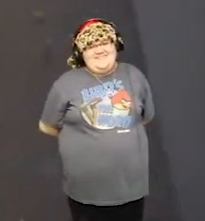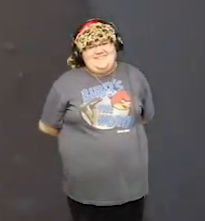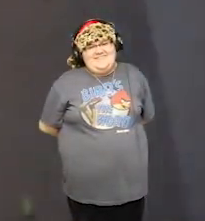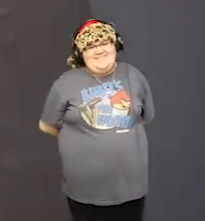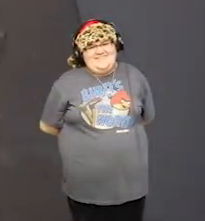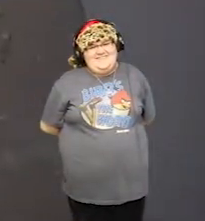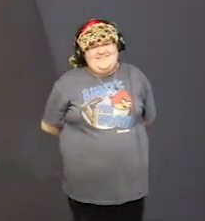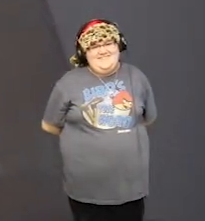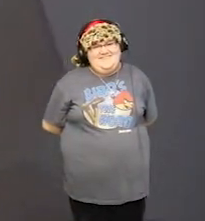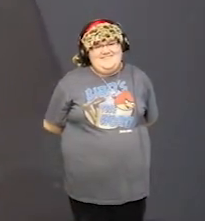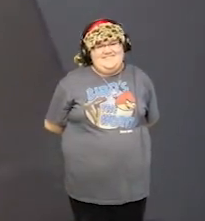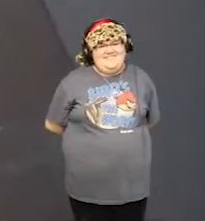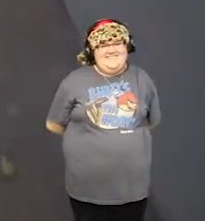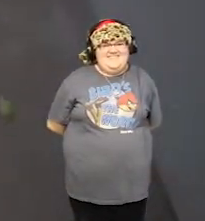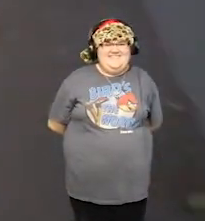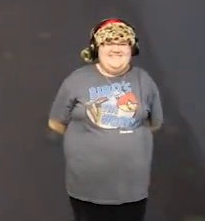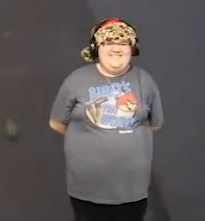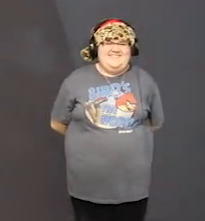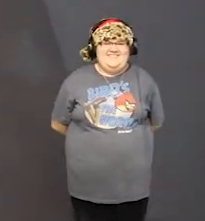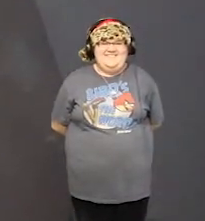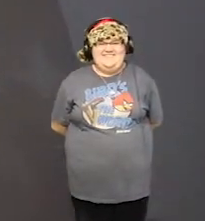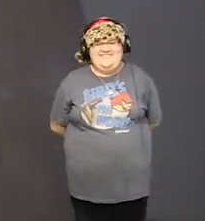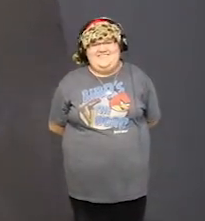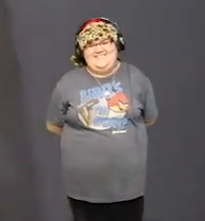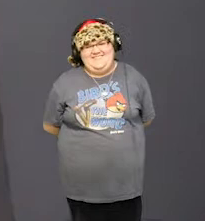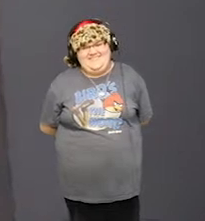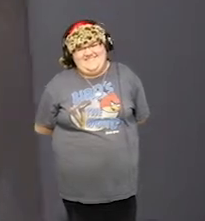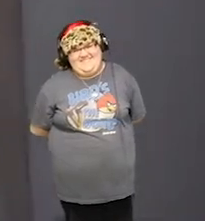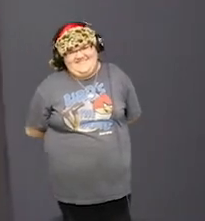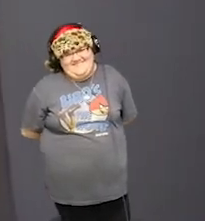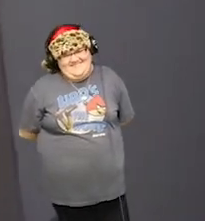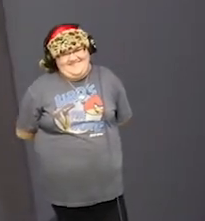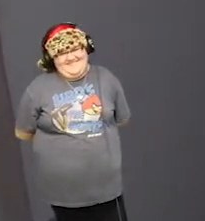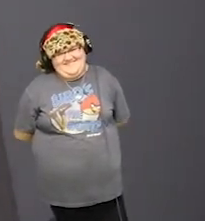Luke, God save us, bro. That guy can't have another